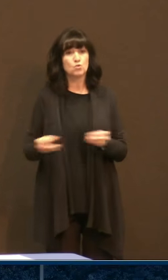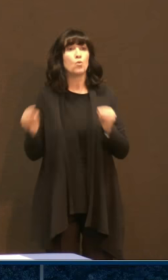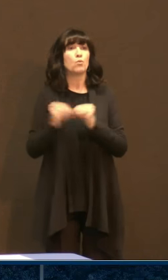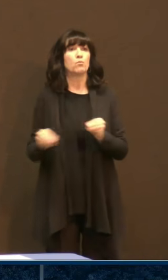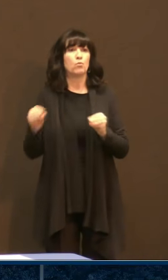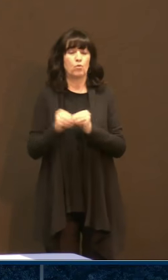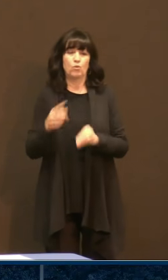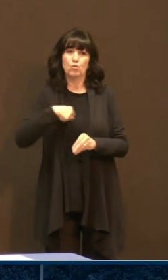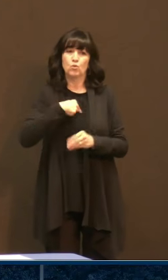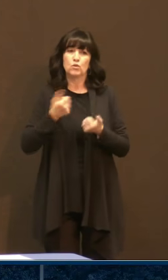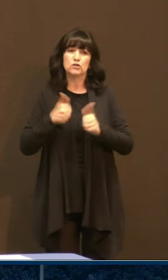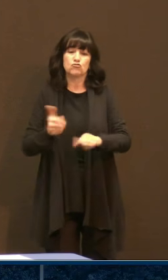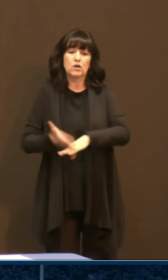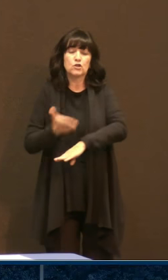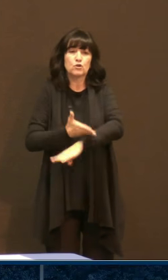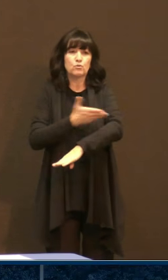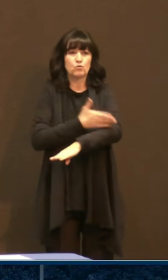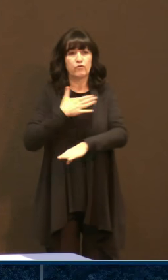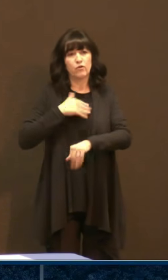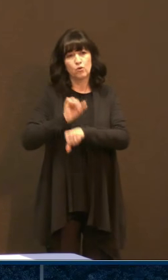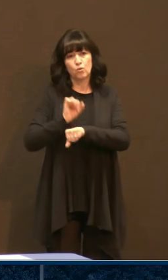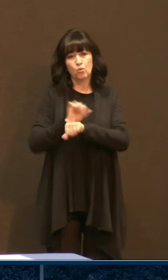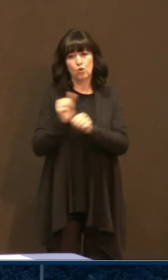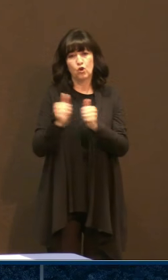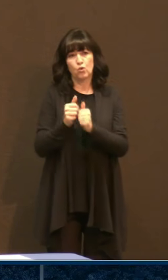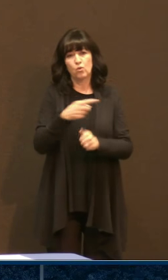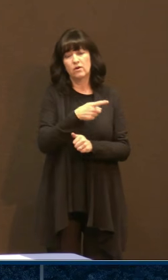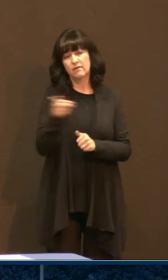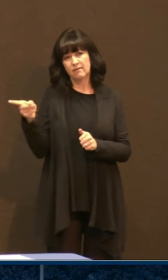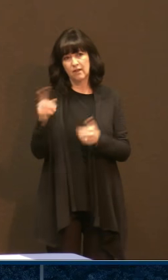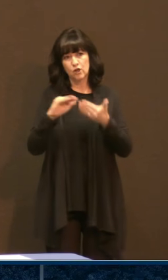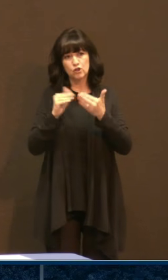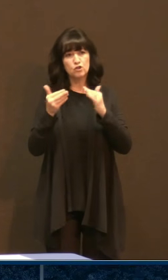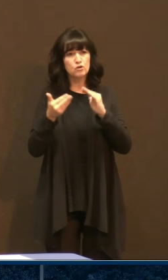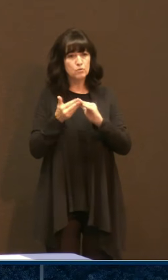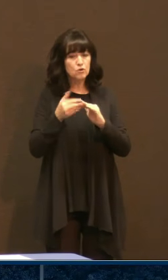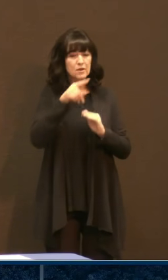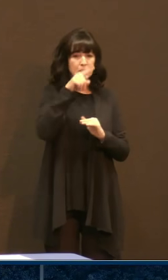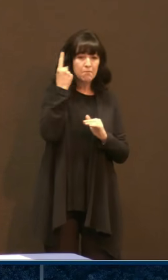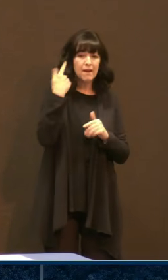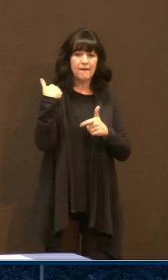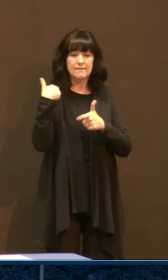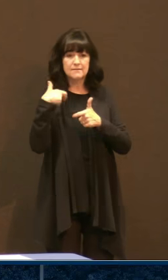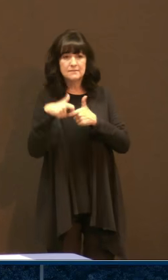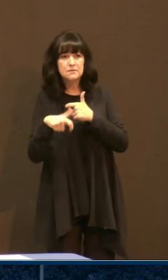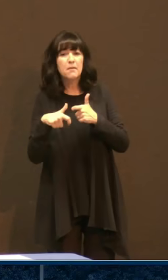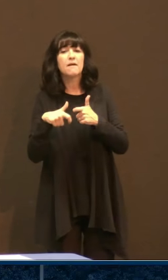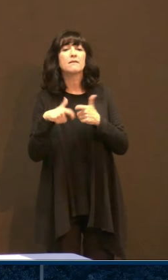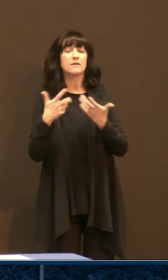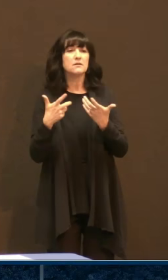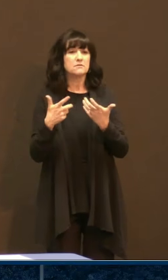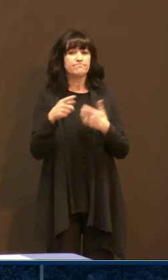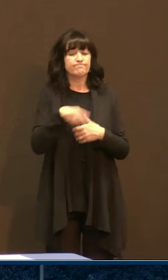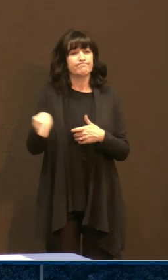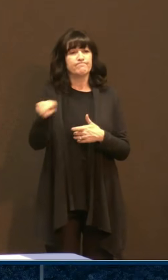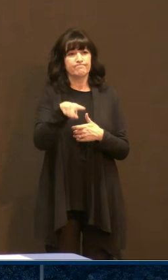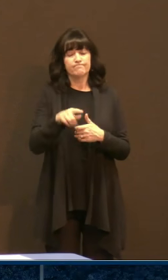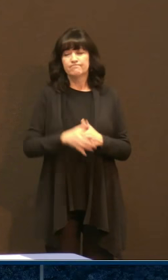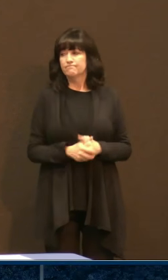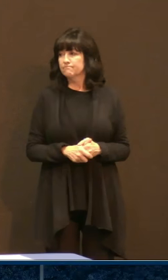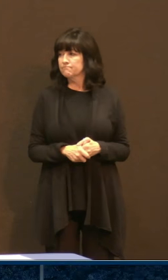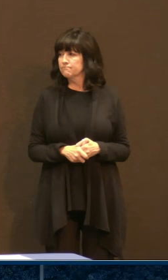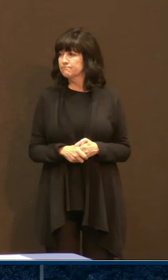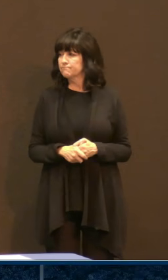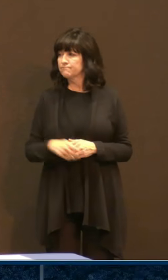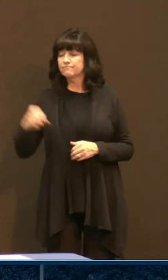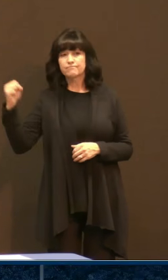outreach there appropriately as we work on the serious outbreak in Sussex there.